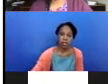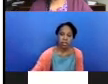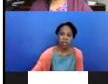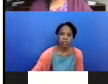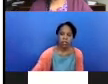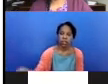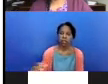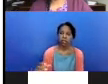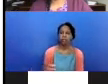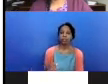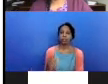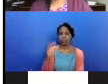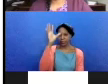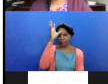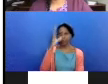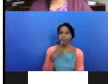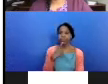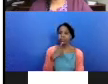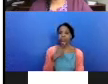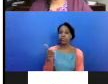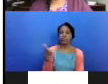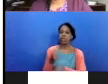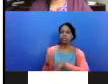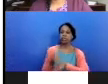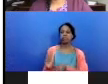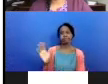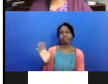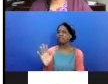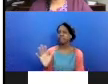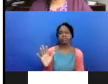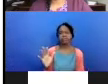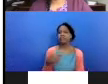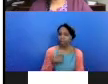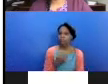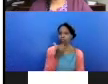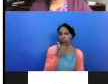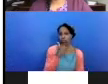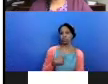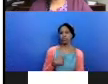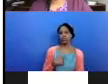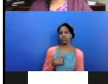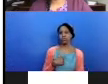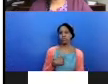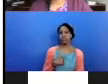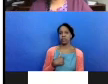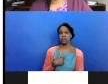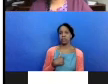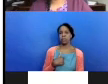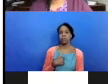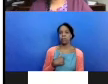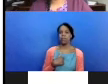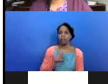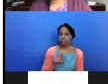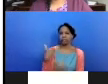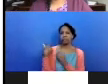interrupt the message that his son got from his own, from his parenting, that violence is justified,